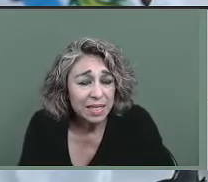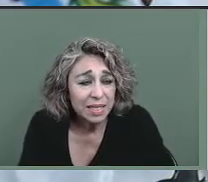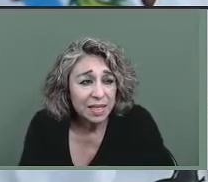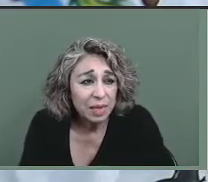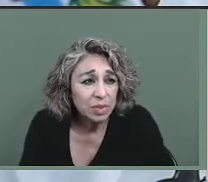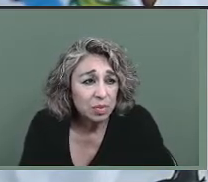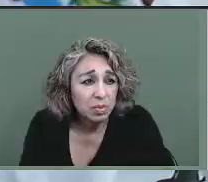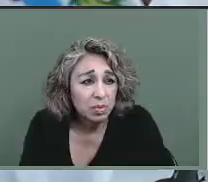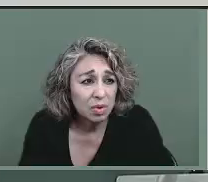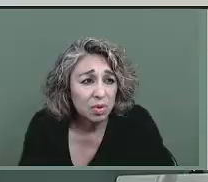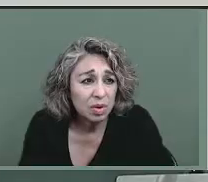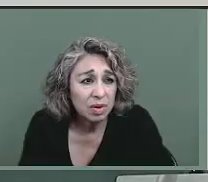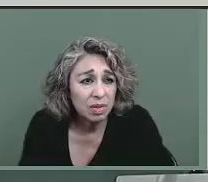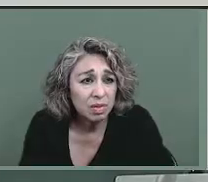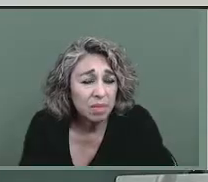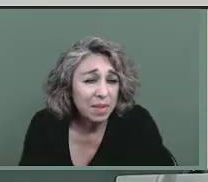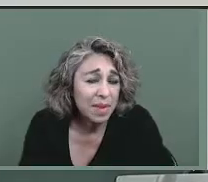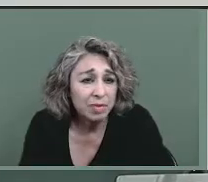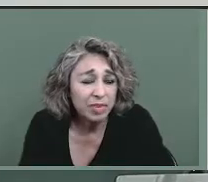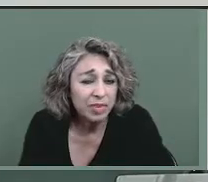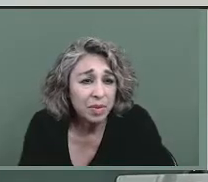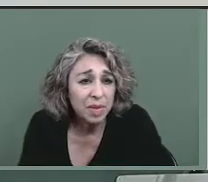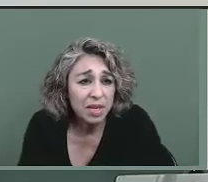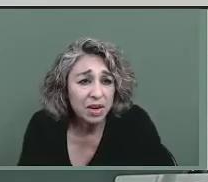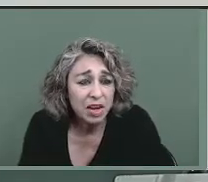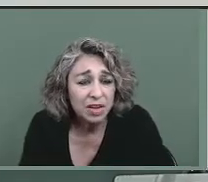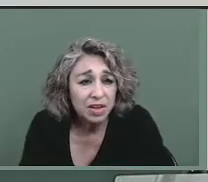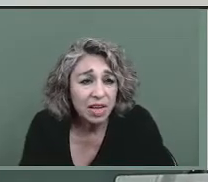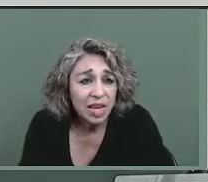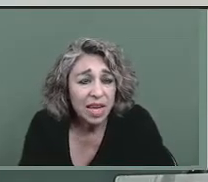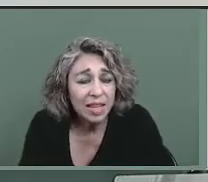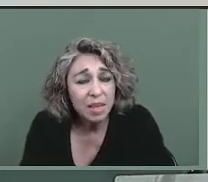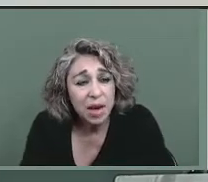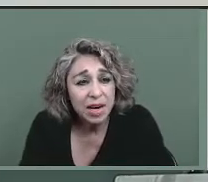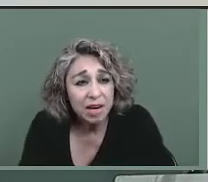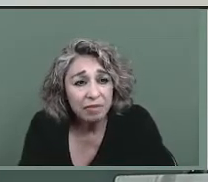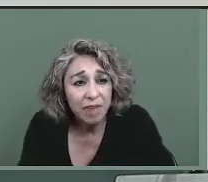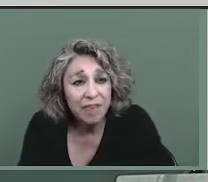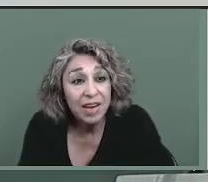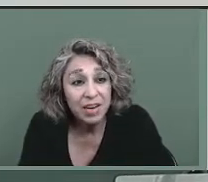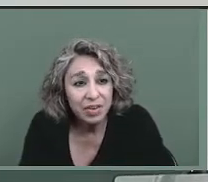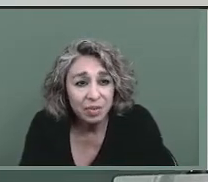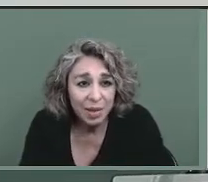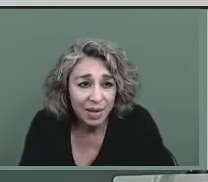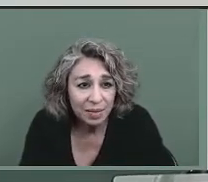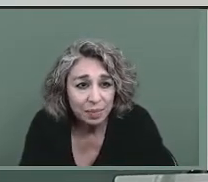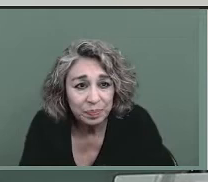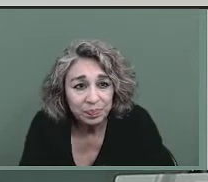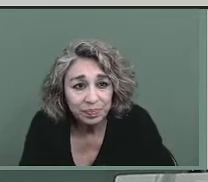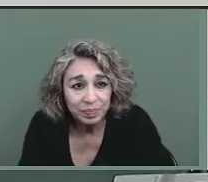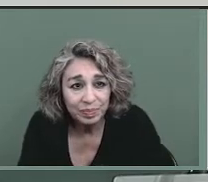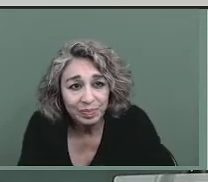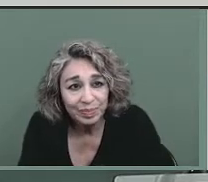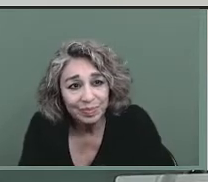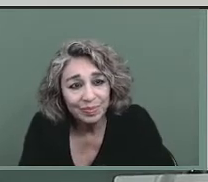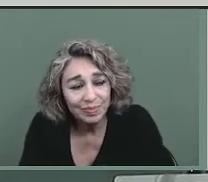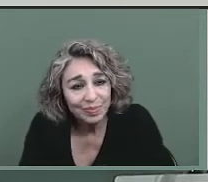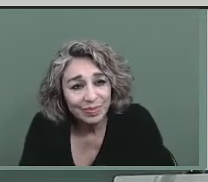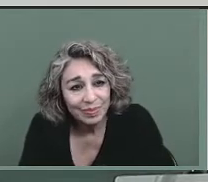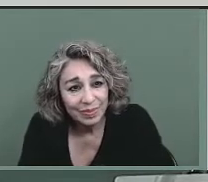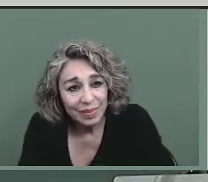place that was worth maybe a $50 million, and they bought it at $500